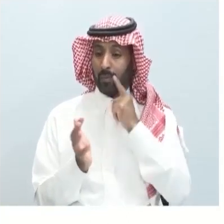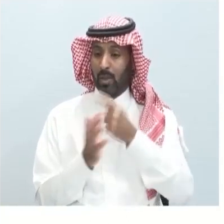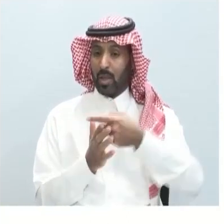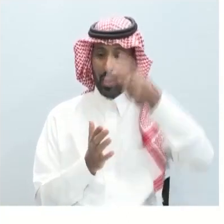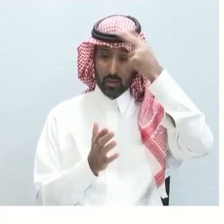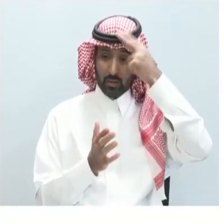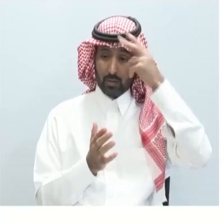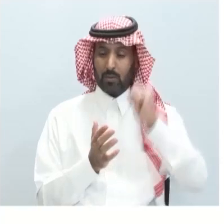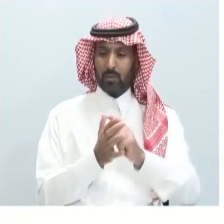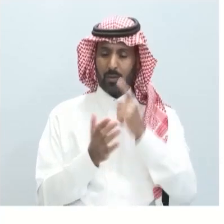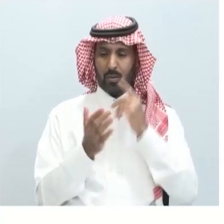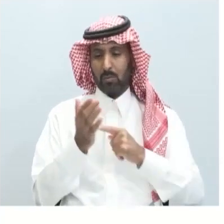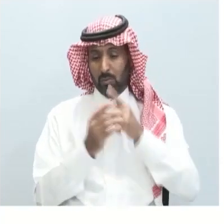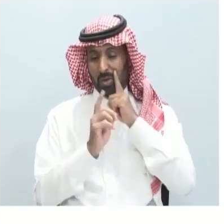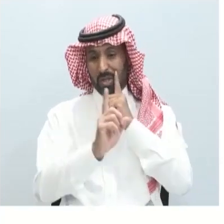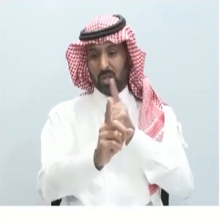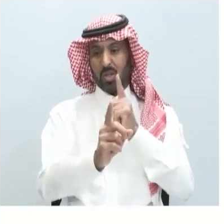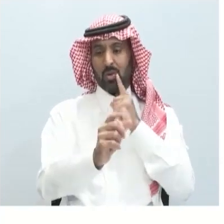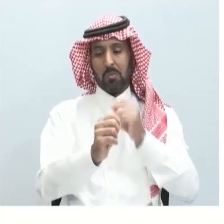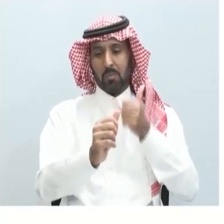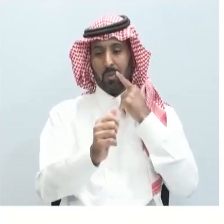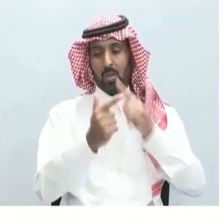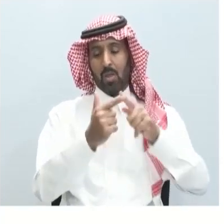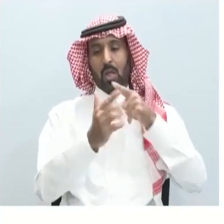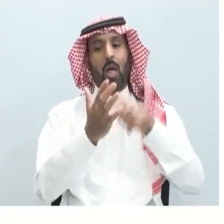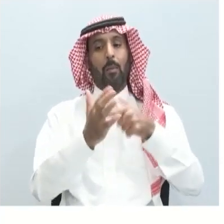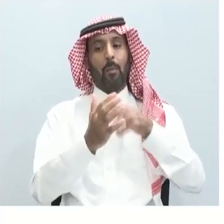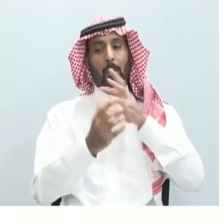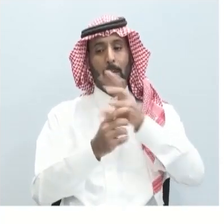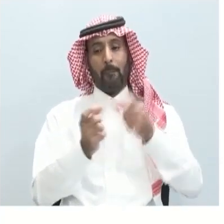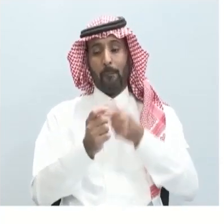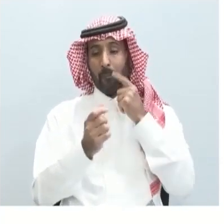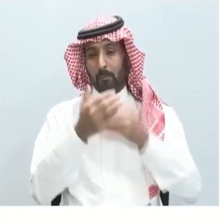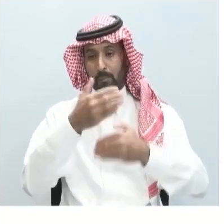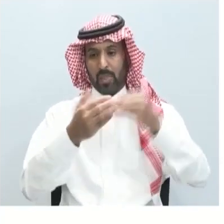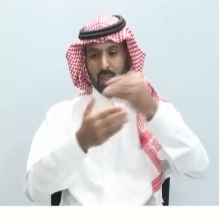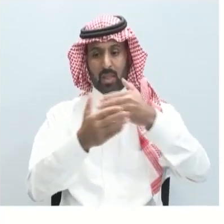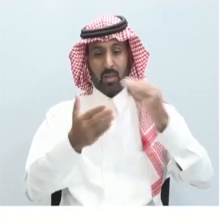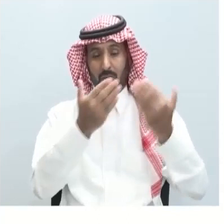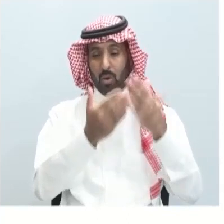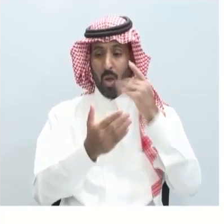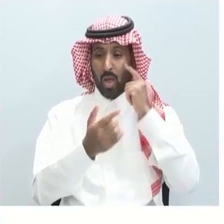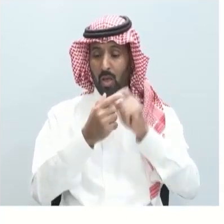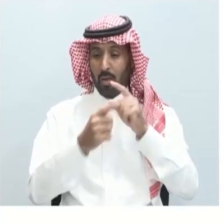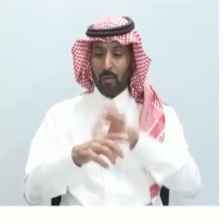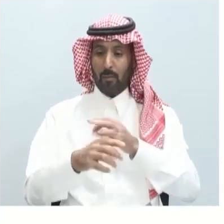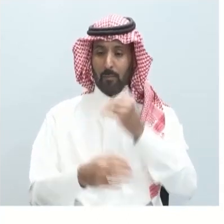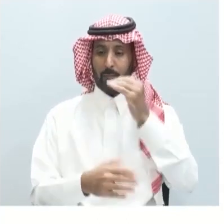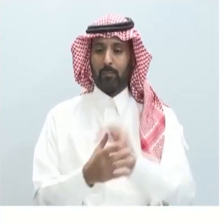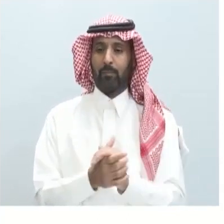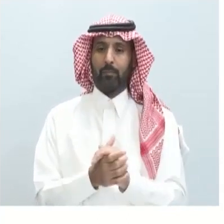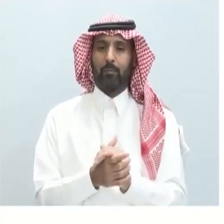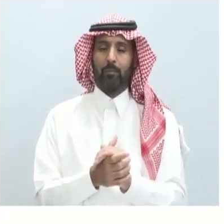of Saudi Arabia will be a leading business hub with limitless opportunities for the development of new talent and creative enterprises.